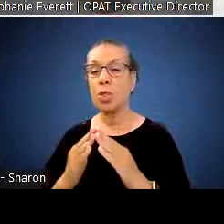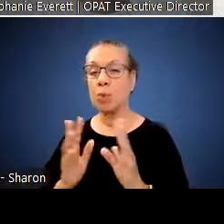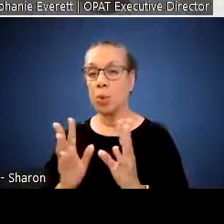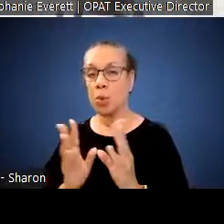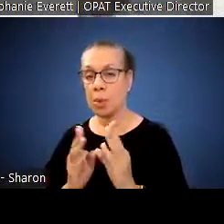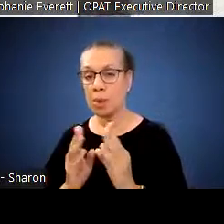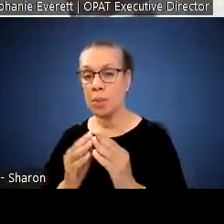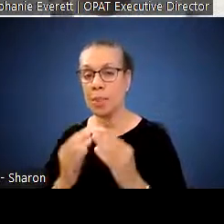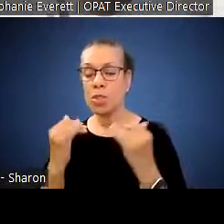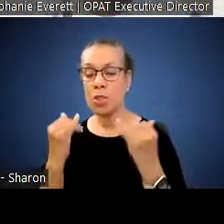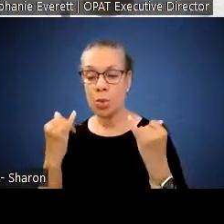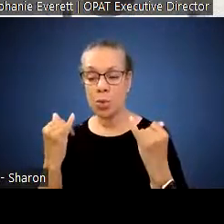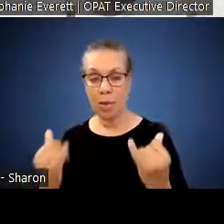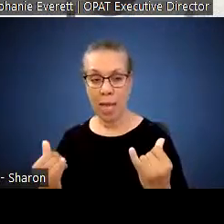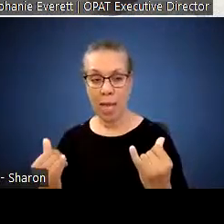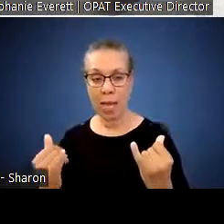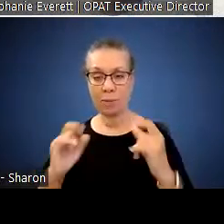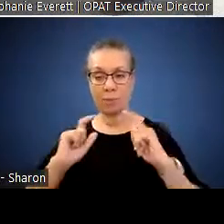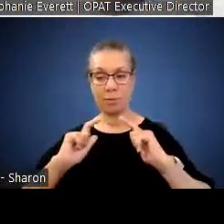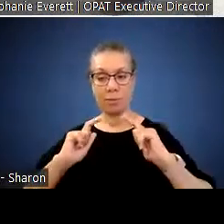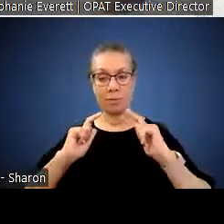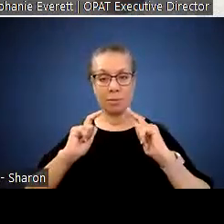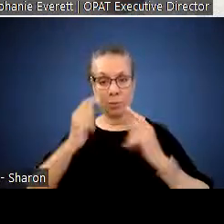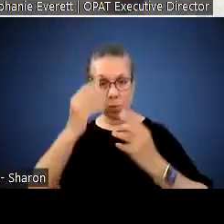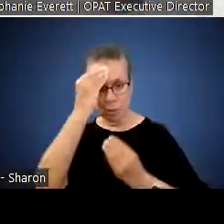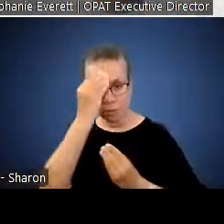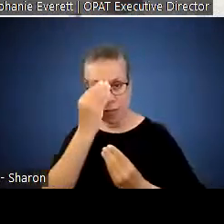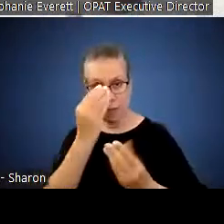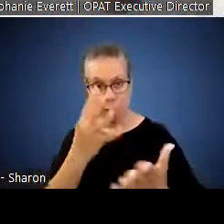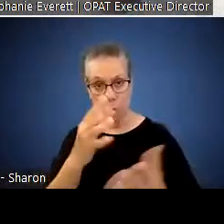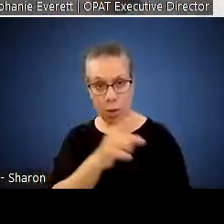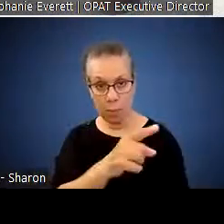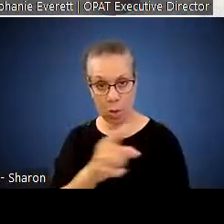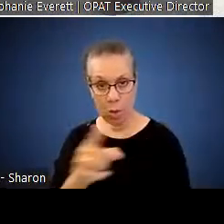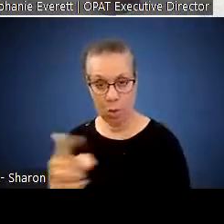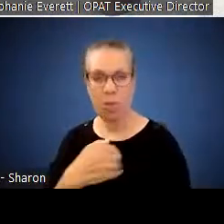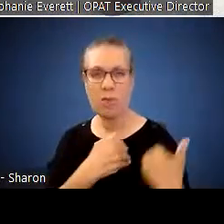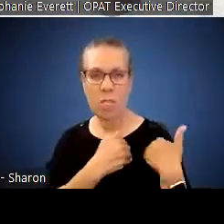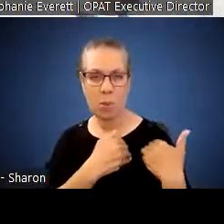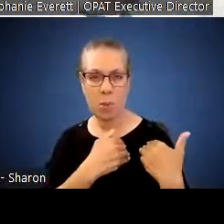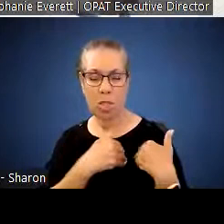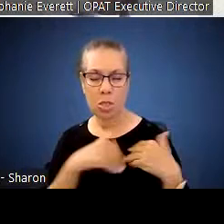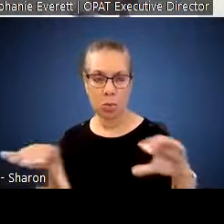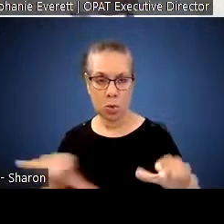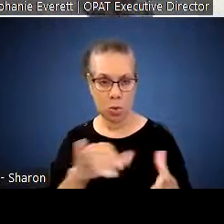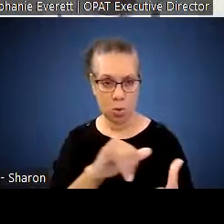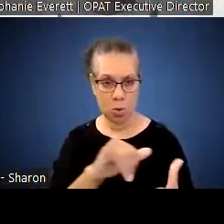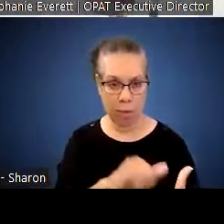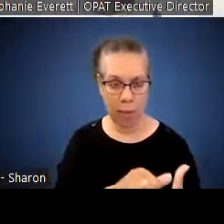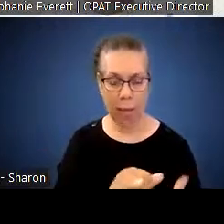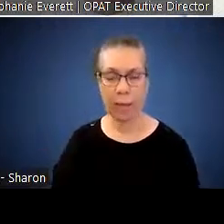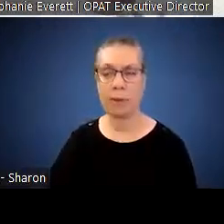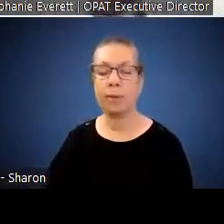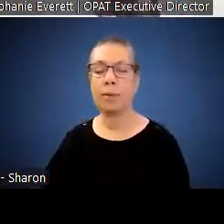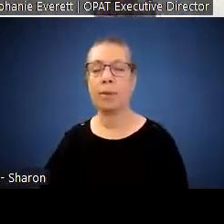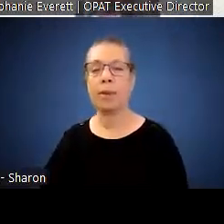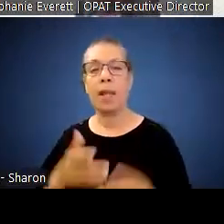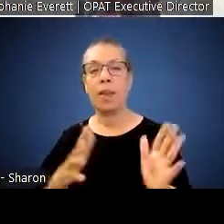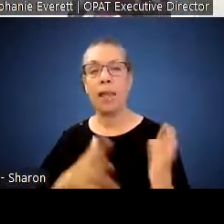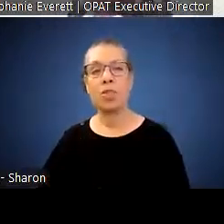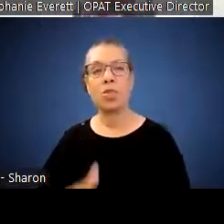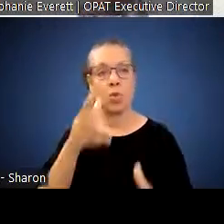we are charged with giving you out information, public, and letting you absorb. And then in our